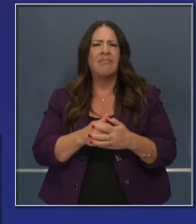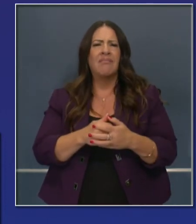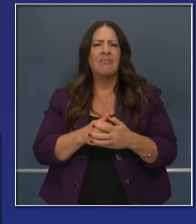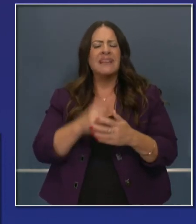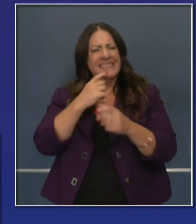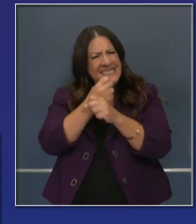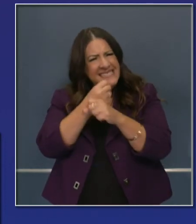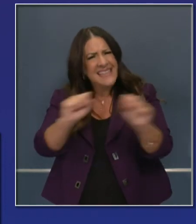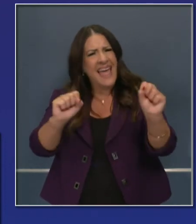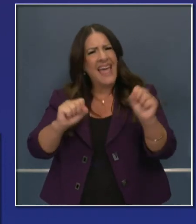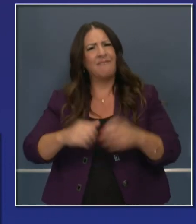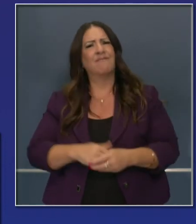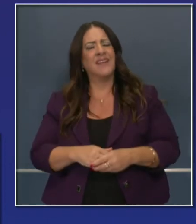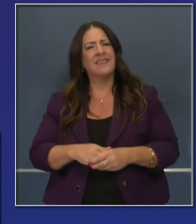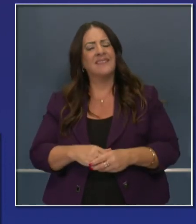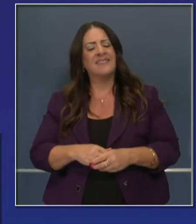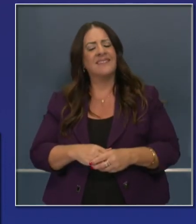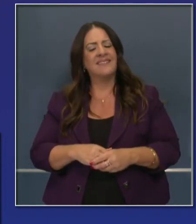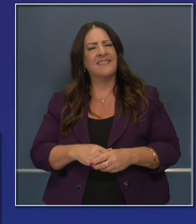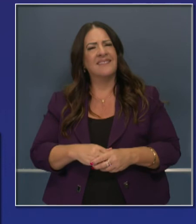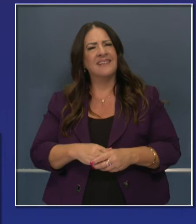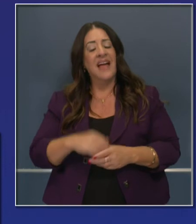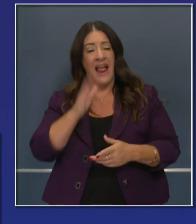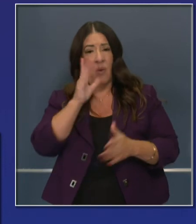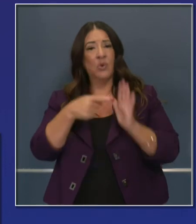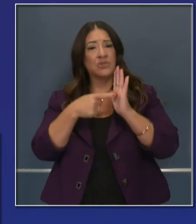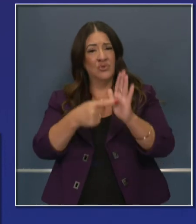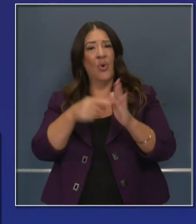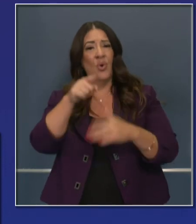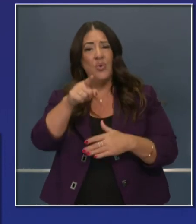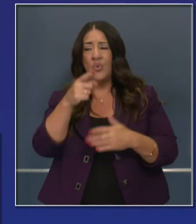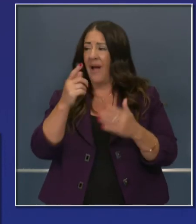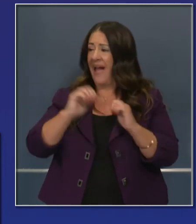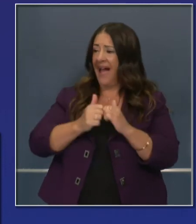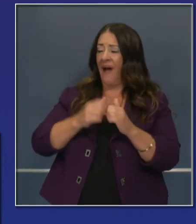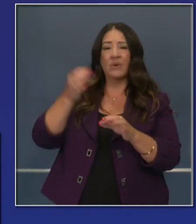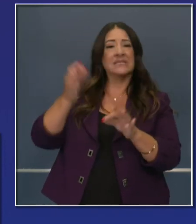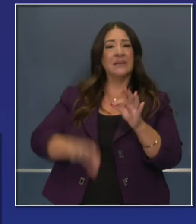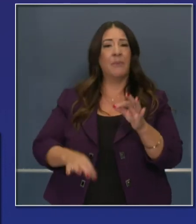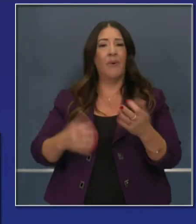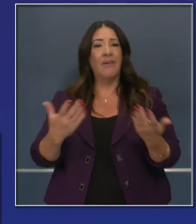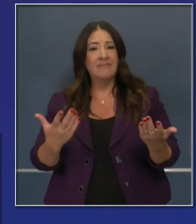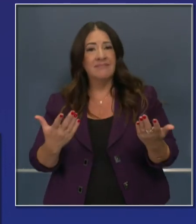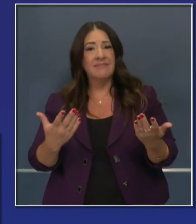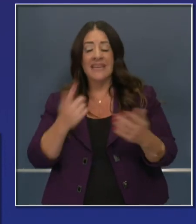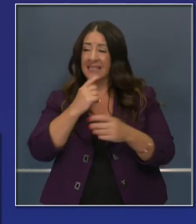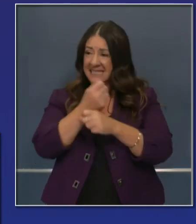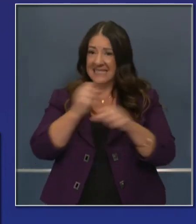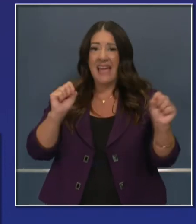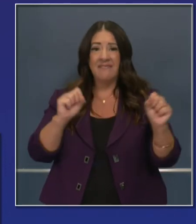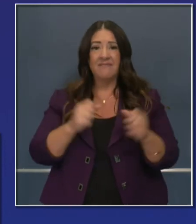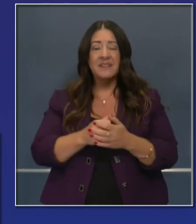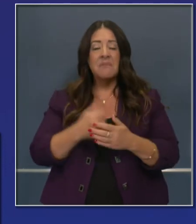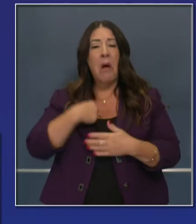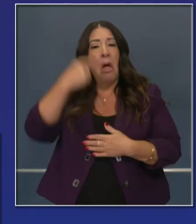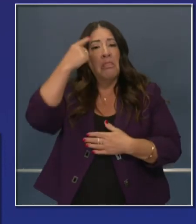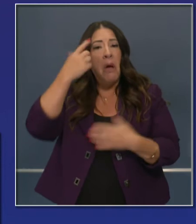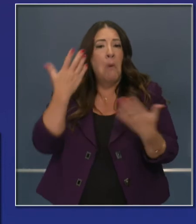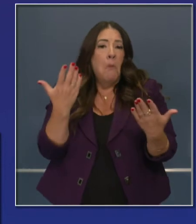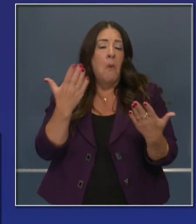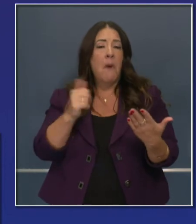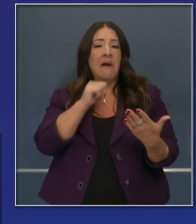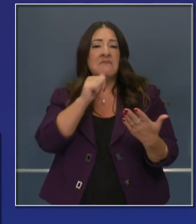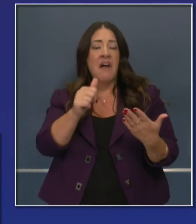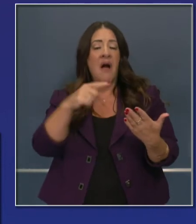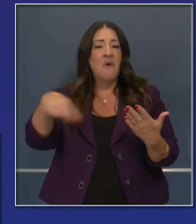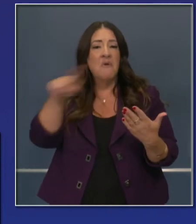safe thing to do. In an effort to demonstrate how simple it is and how safe it is, I thought I would just take